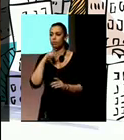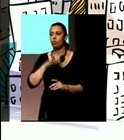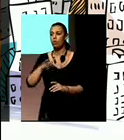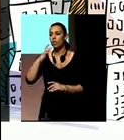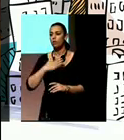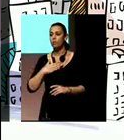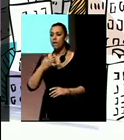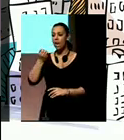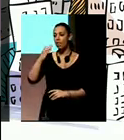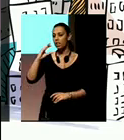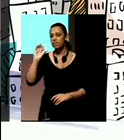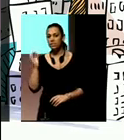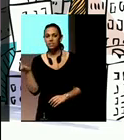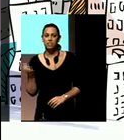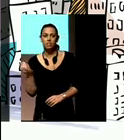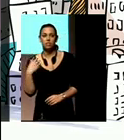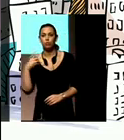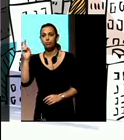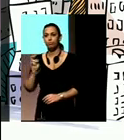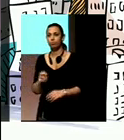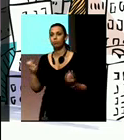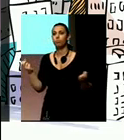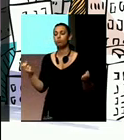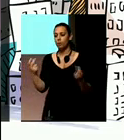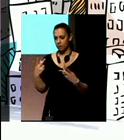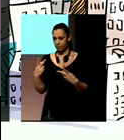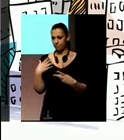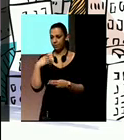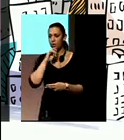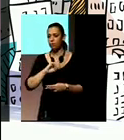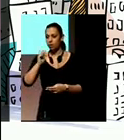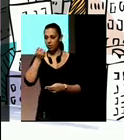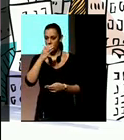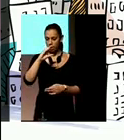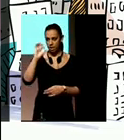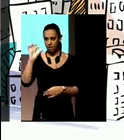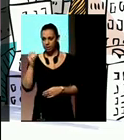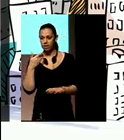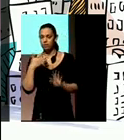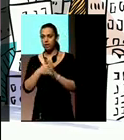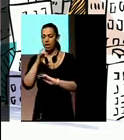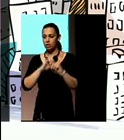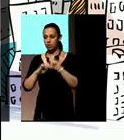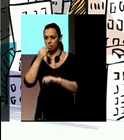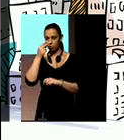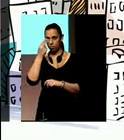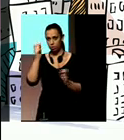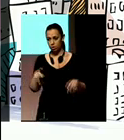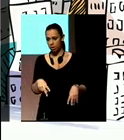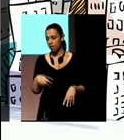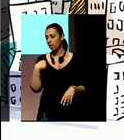Just 1 minute to tell you how the ACS Foundation is a